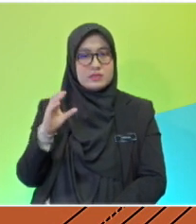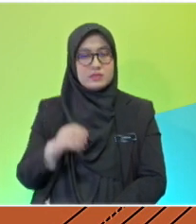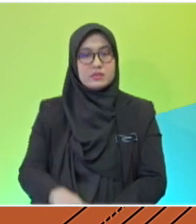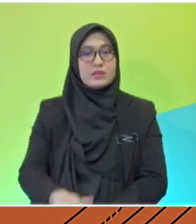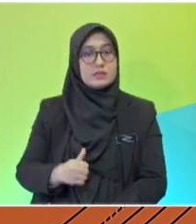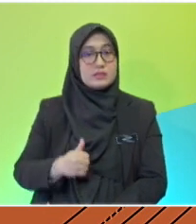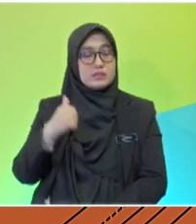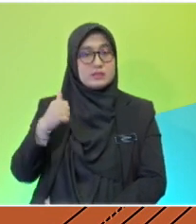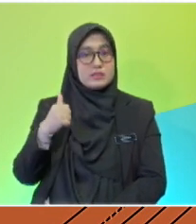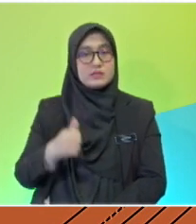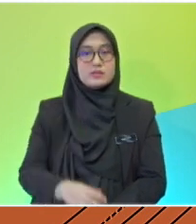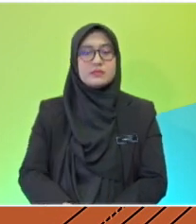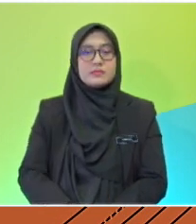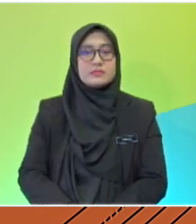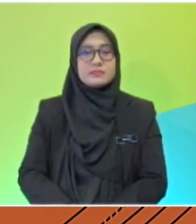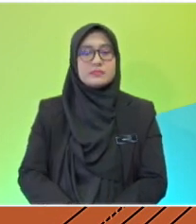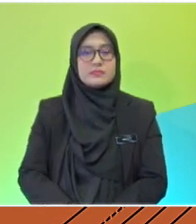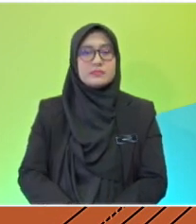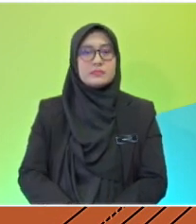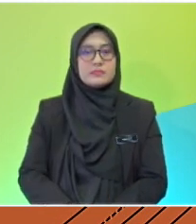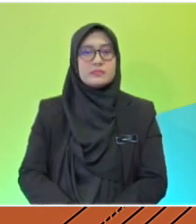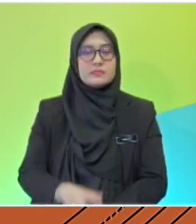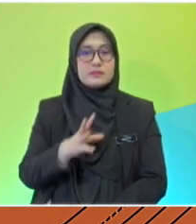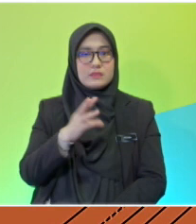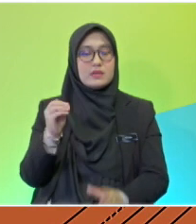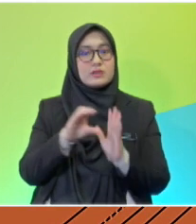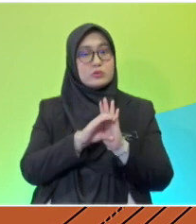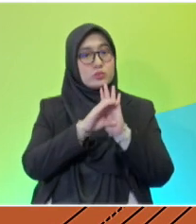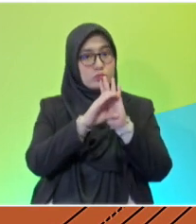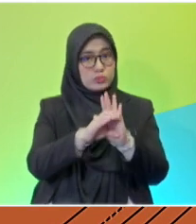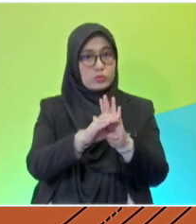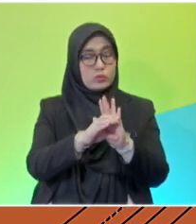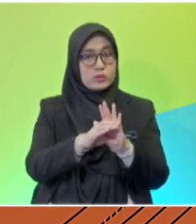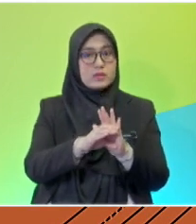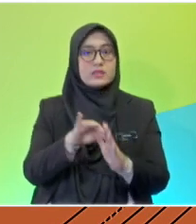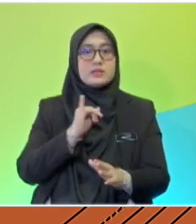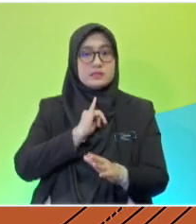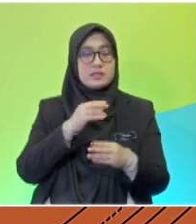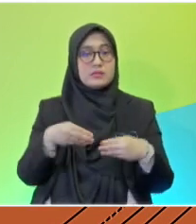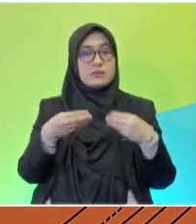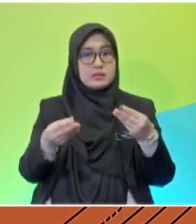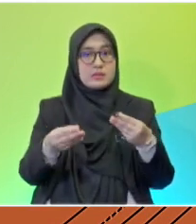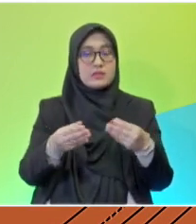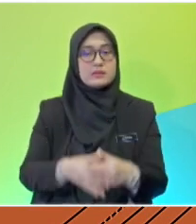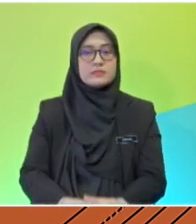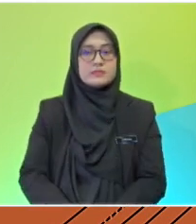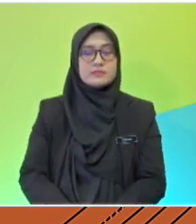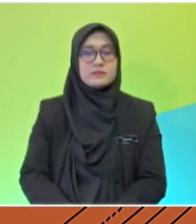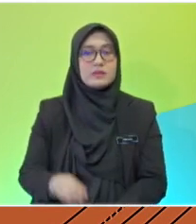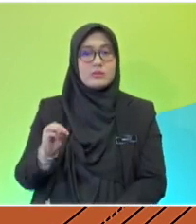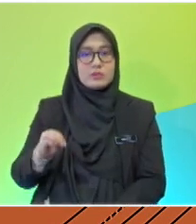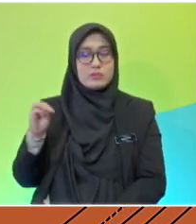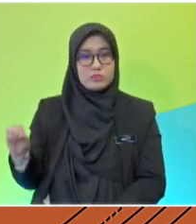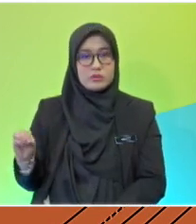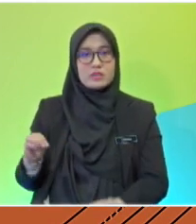process. Right, and the sample that I've given there, okay, by the end of the lesson, pupils will be able to recognize